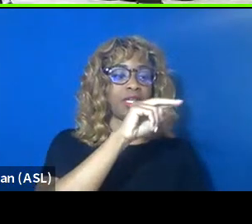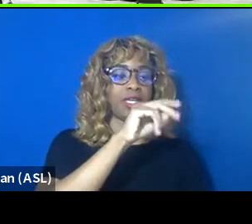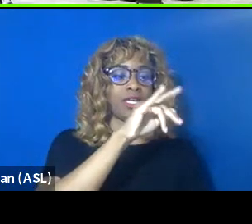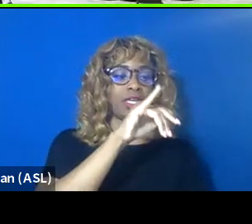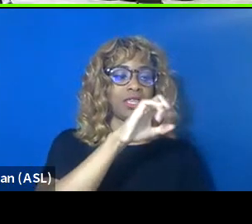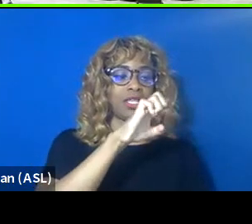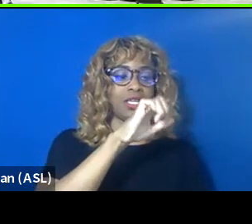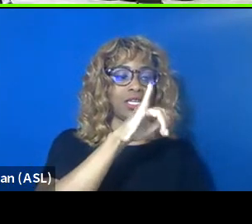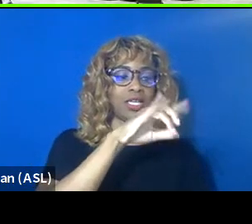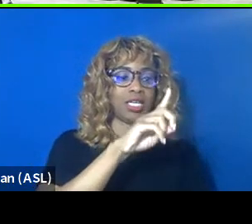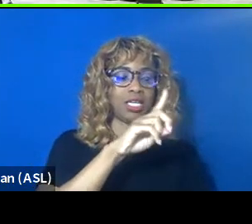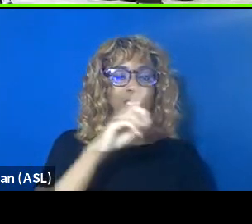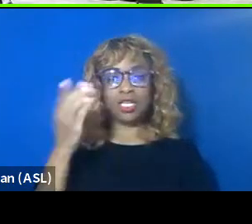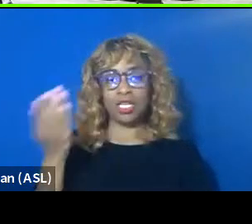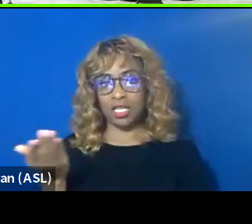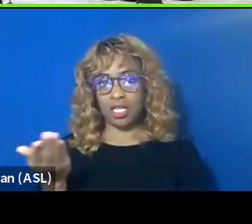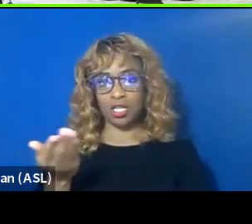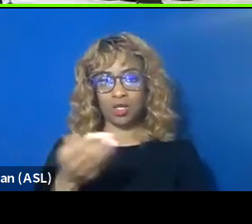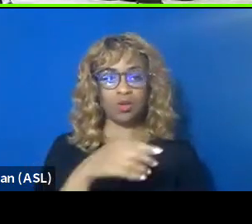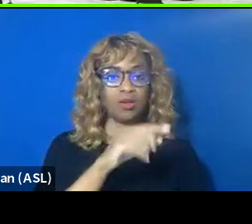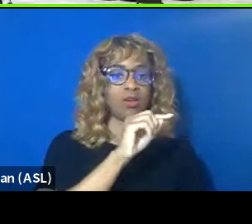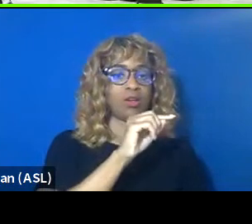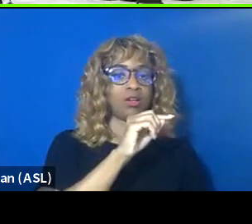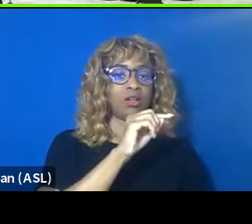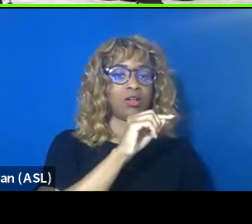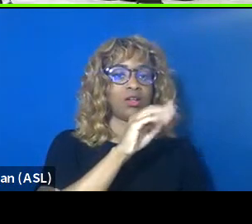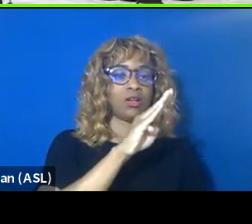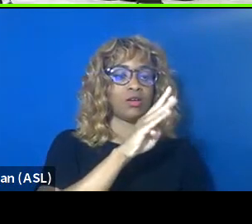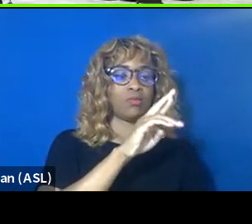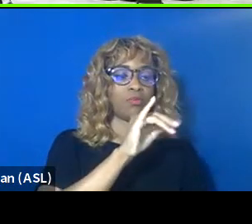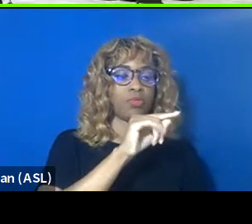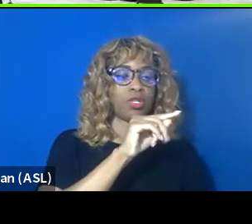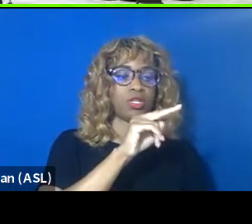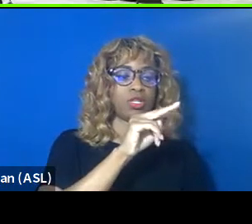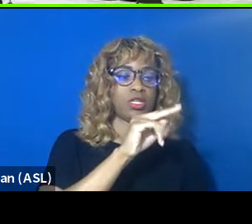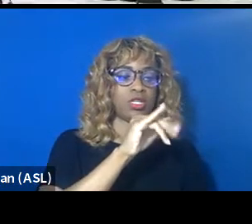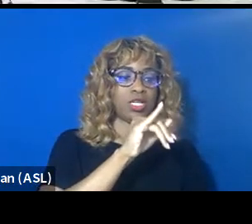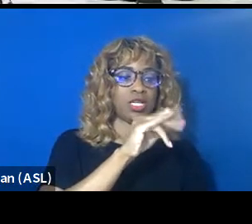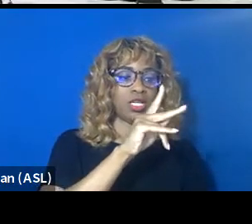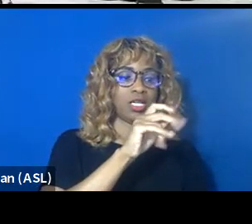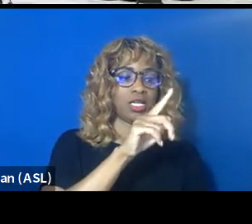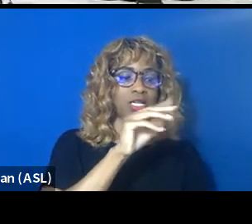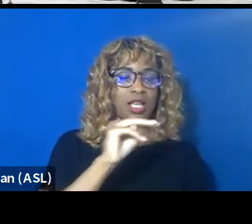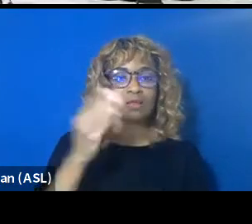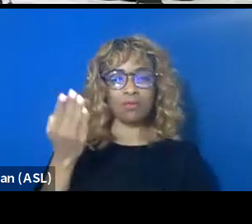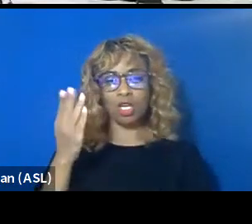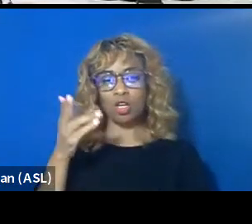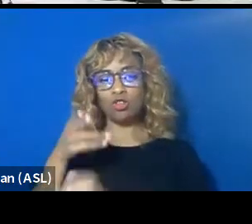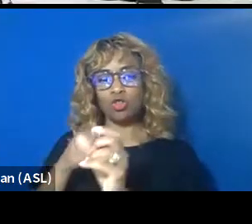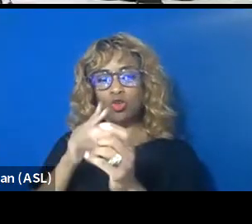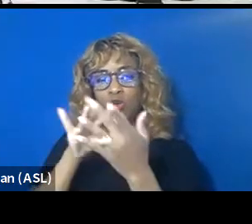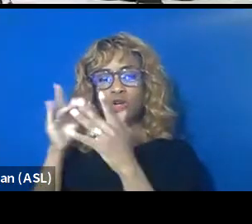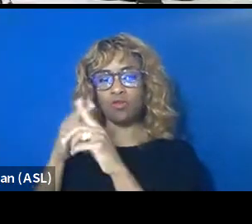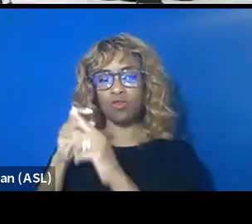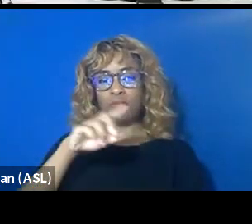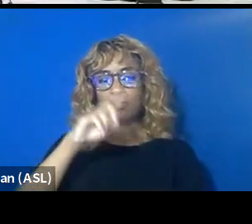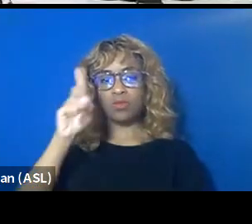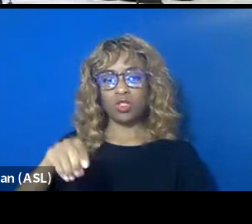Eid. Present. Brittany Callum. Present and attending remotely from Detroit,